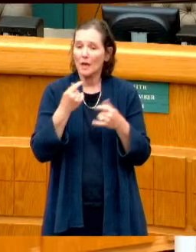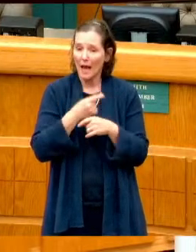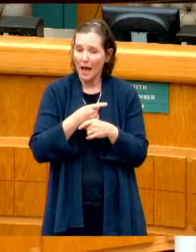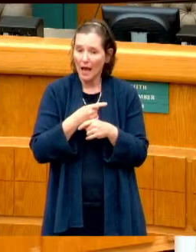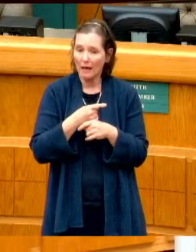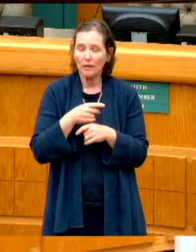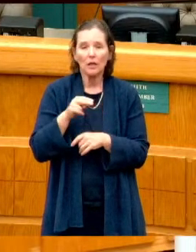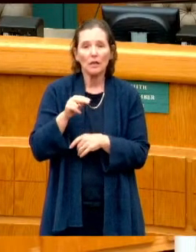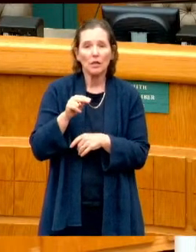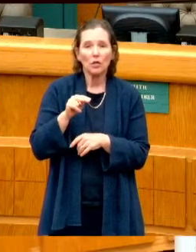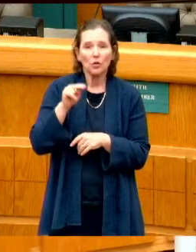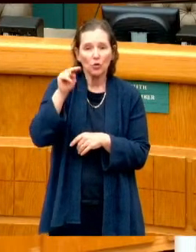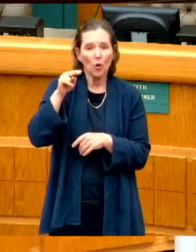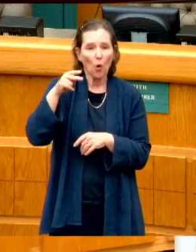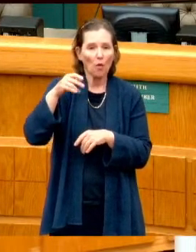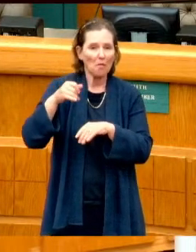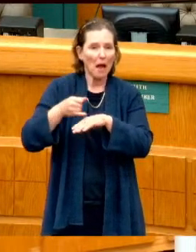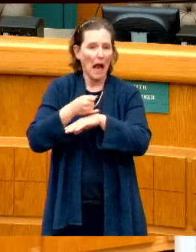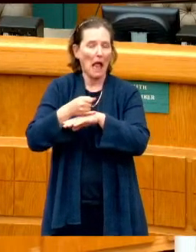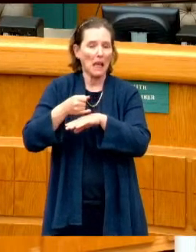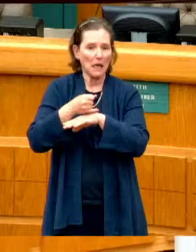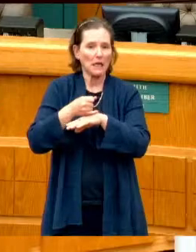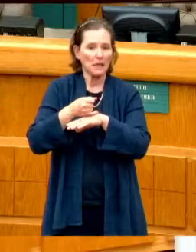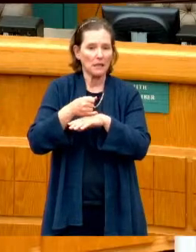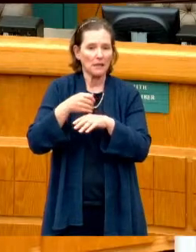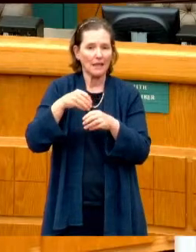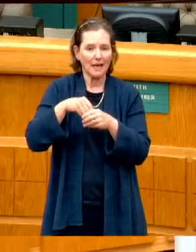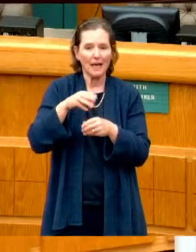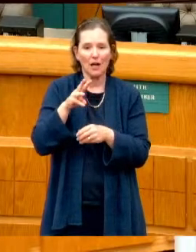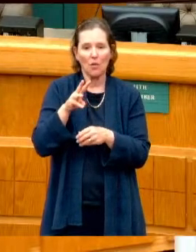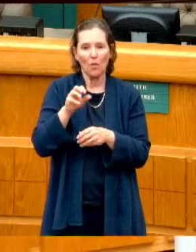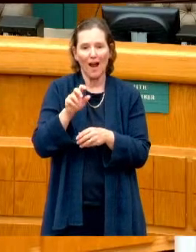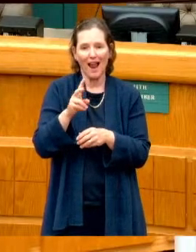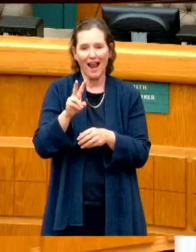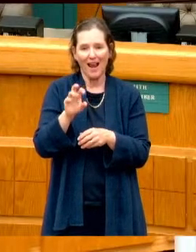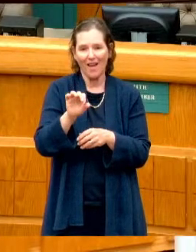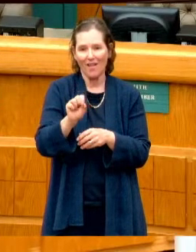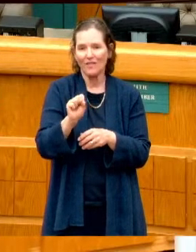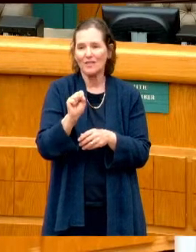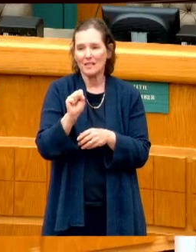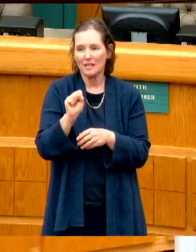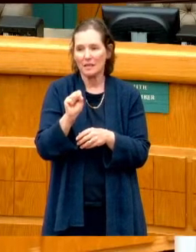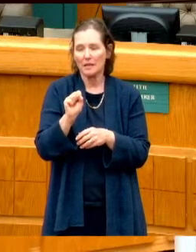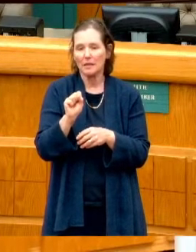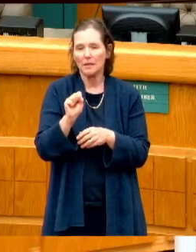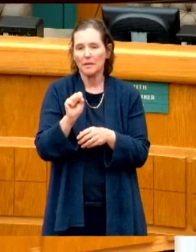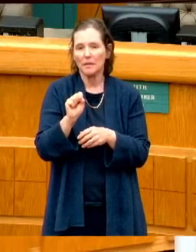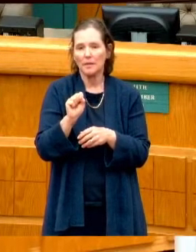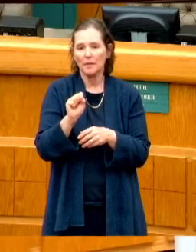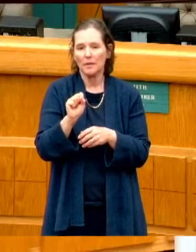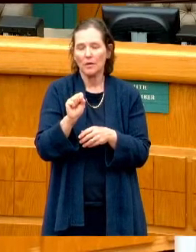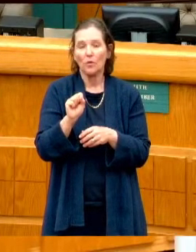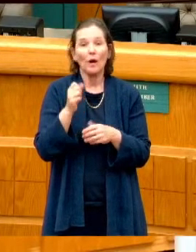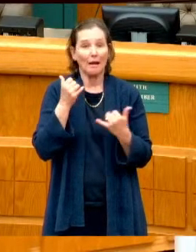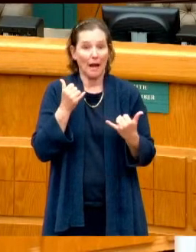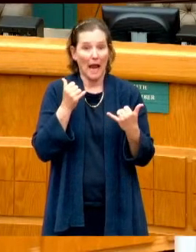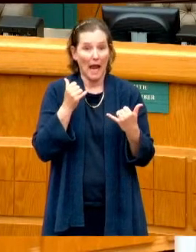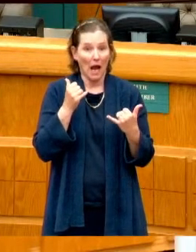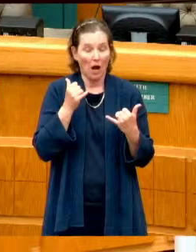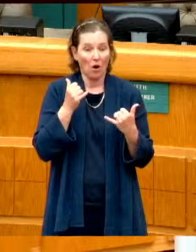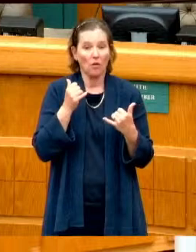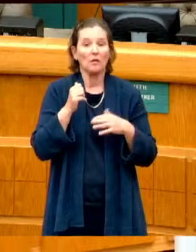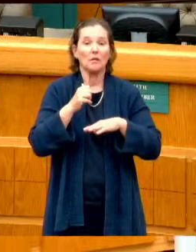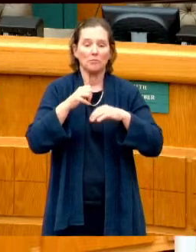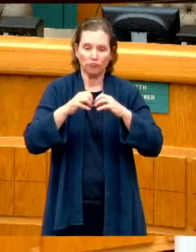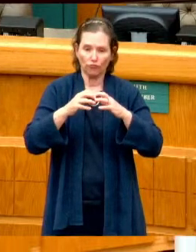Padre Island at the Waves parking lot. And currently, right now, I was trying to get a quick update, but we are at Church